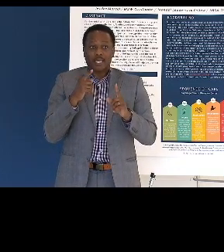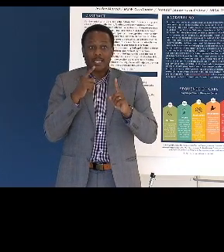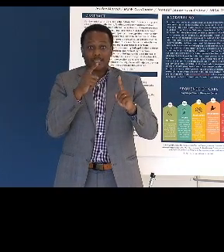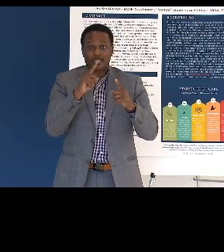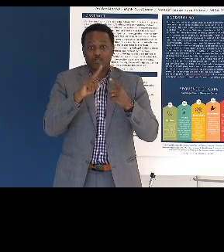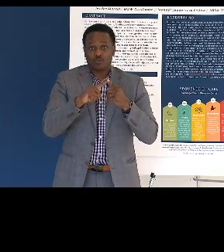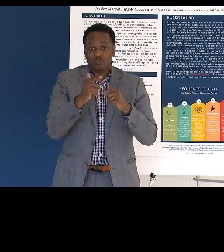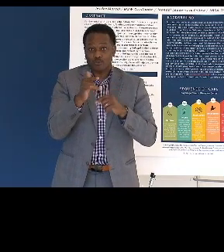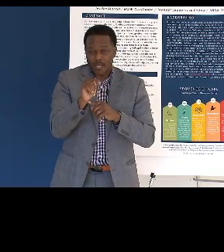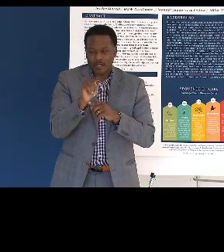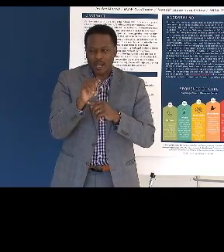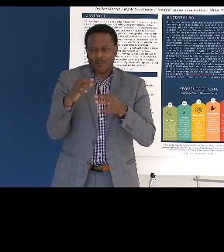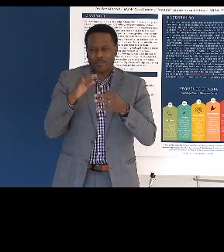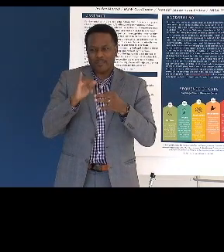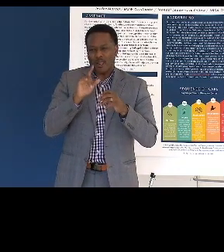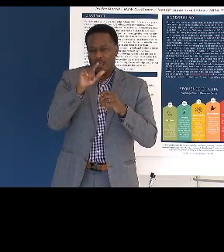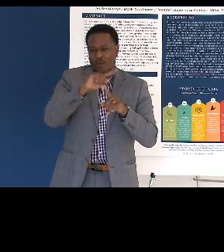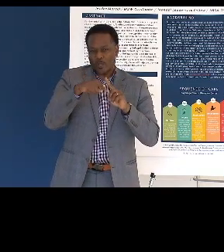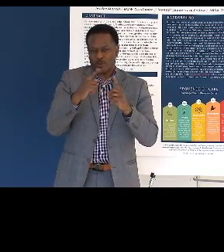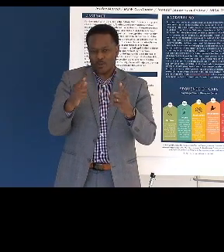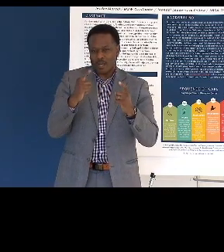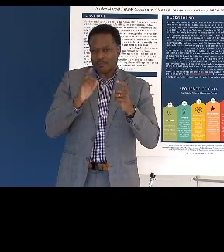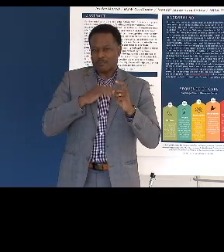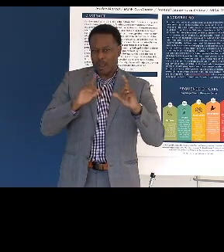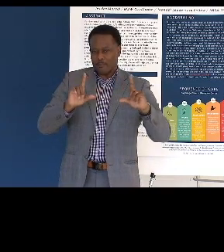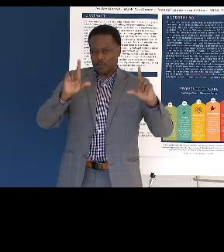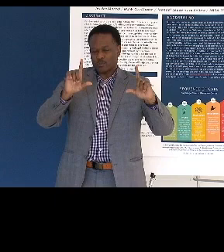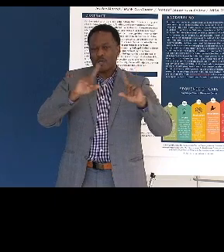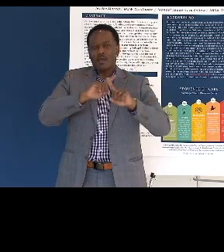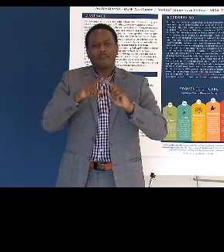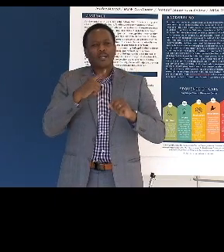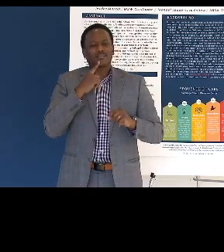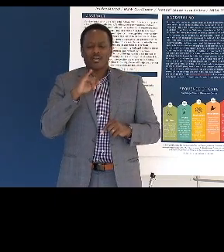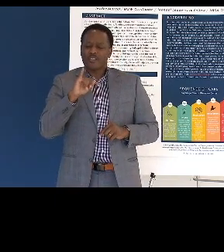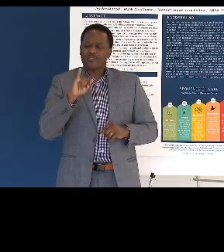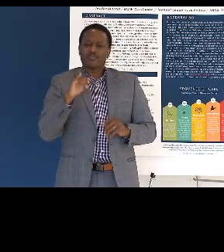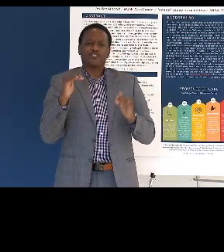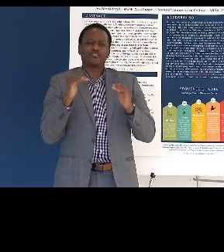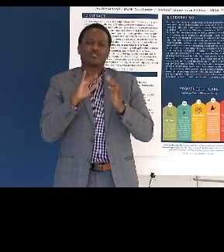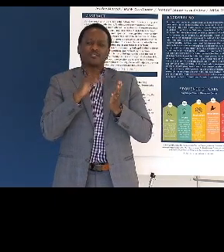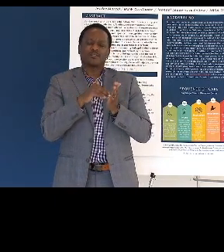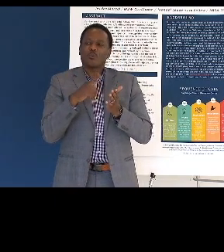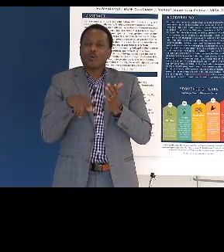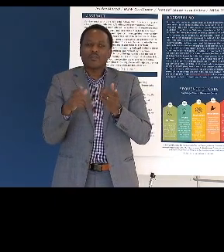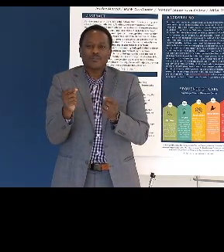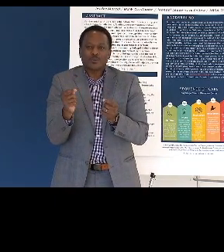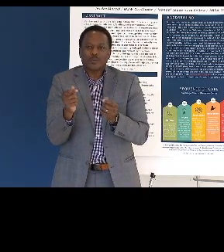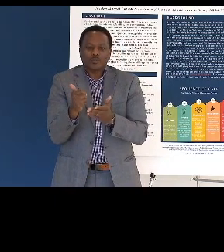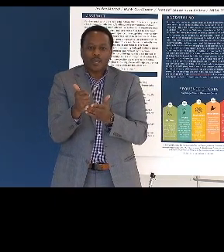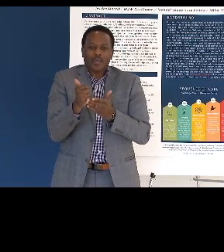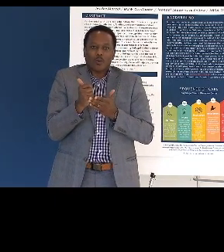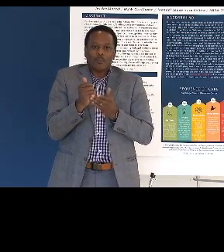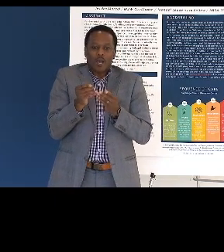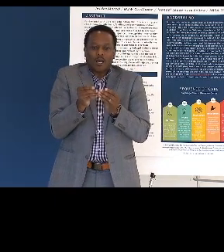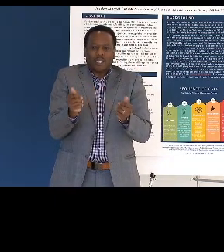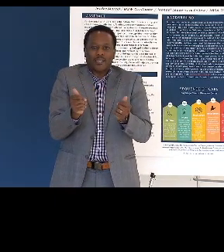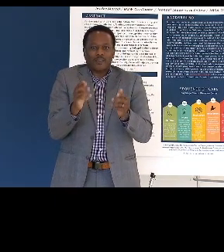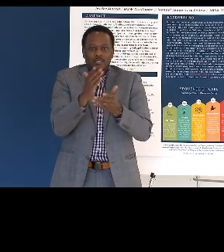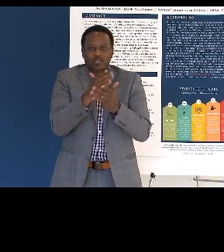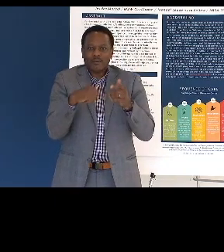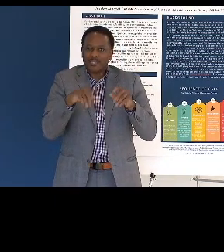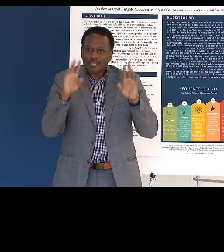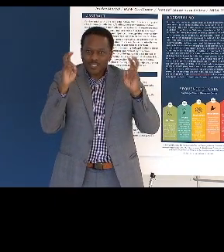later when you come over. But I asked, what is the Justice Center doing to help the agency alleviate some of these issues that they have with kids in the